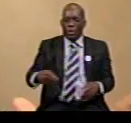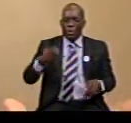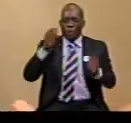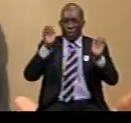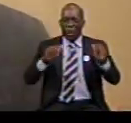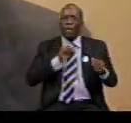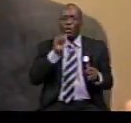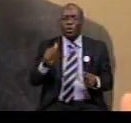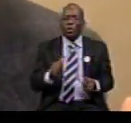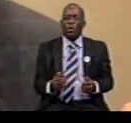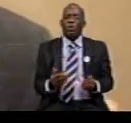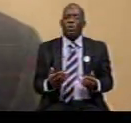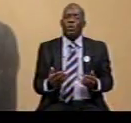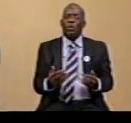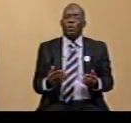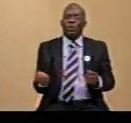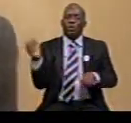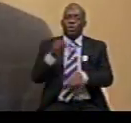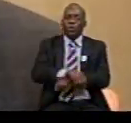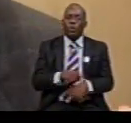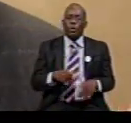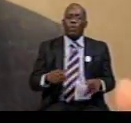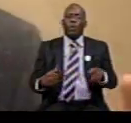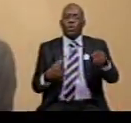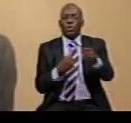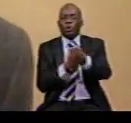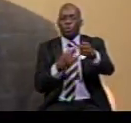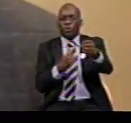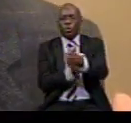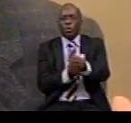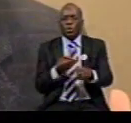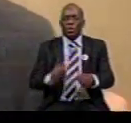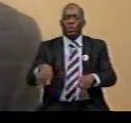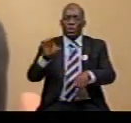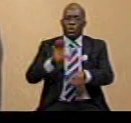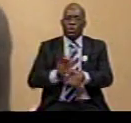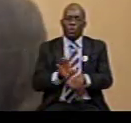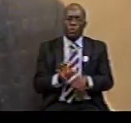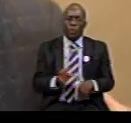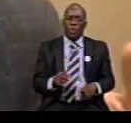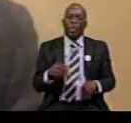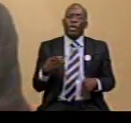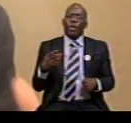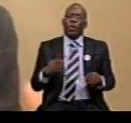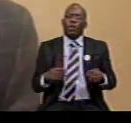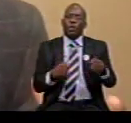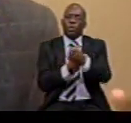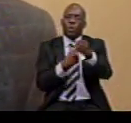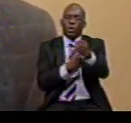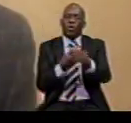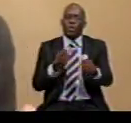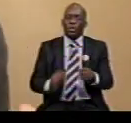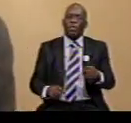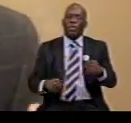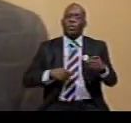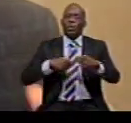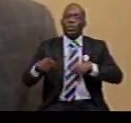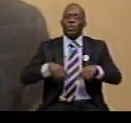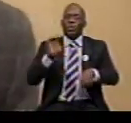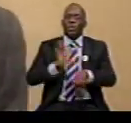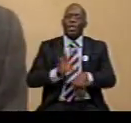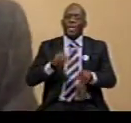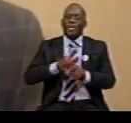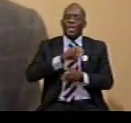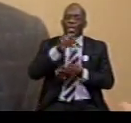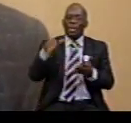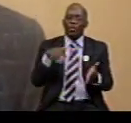you only can do. Support the persecuted church. Build the persecuted church. In the midst of the persecution, Lord, we